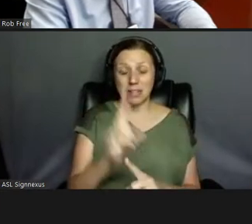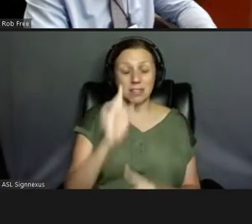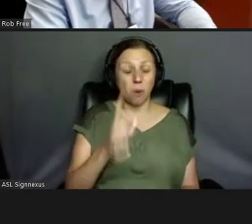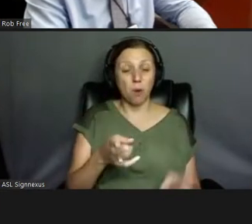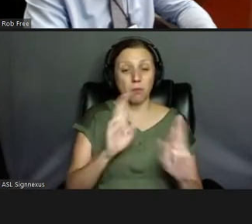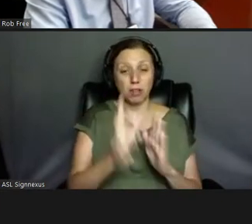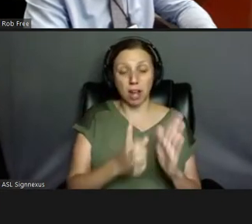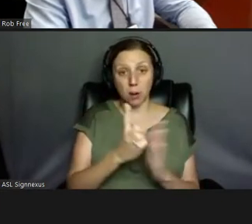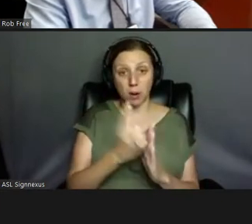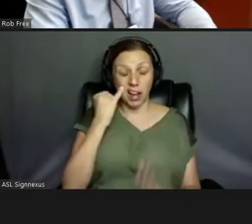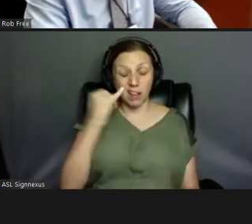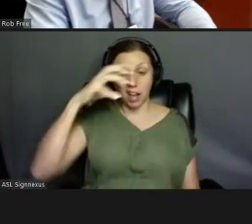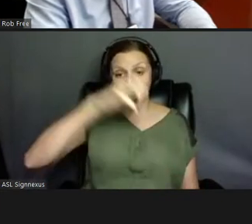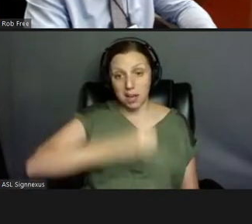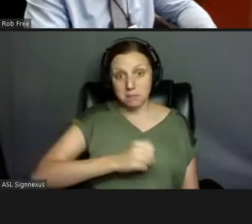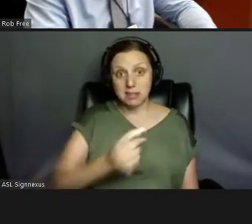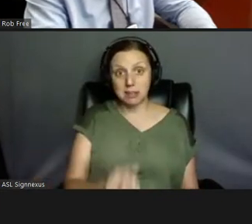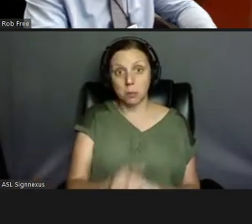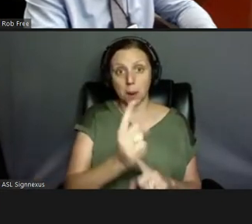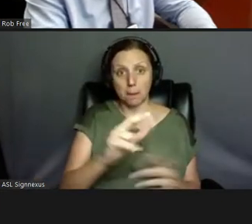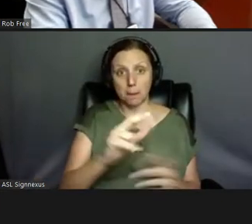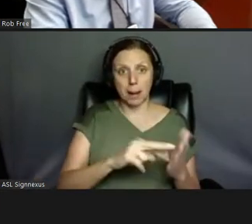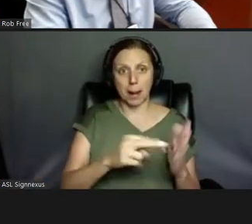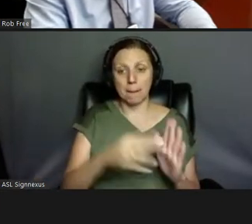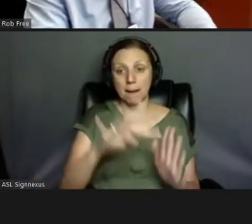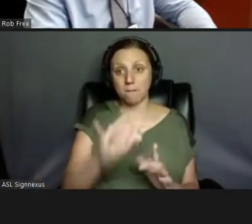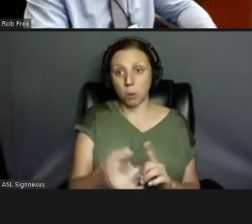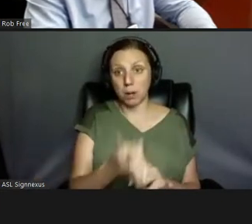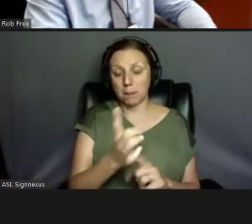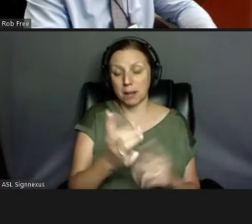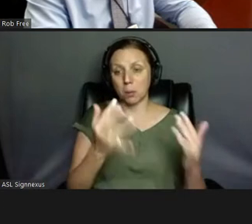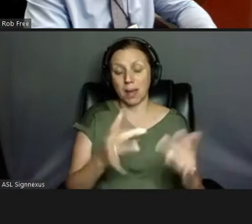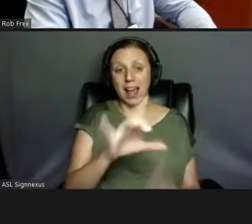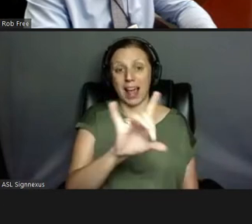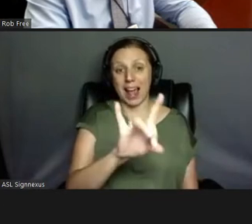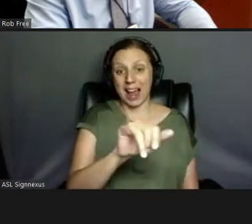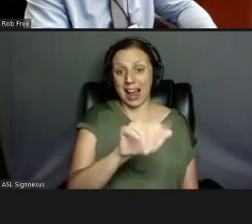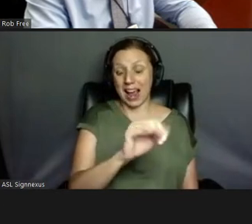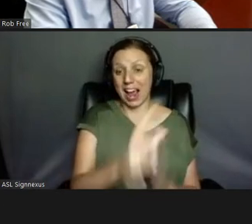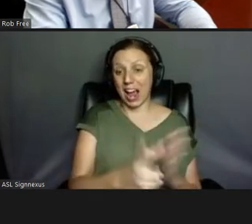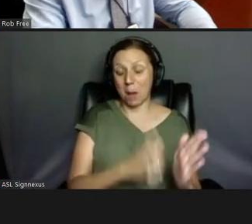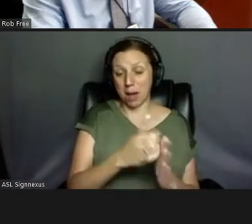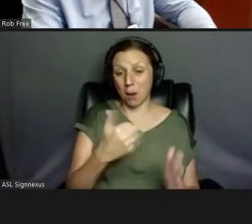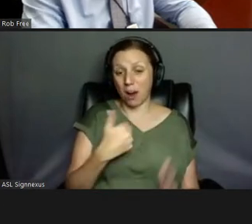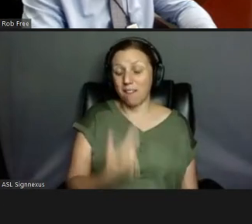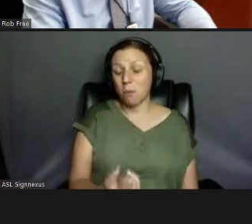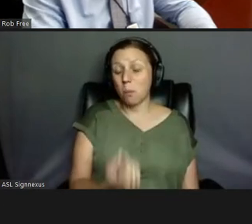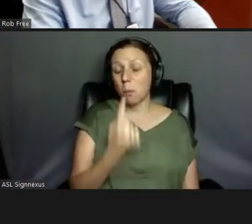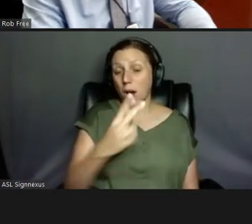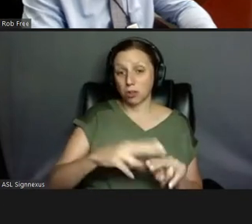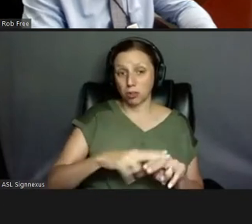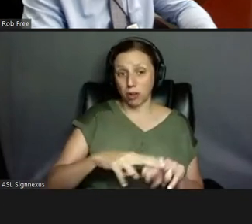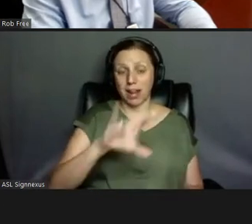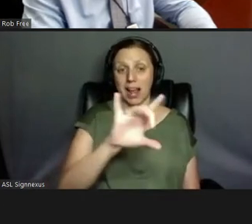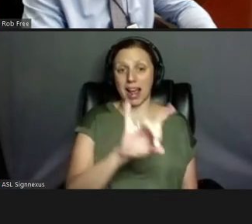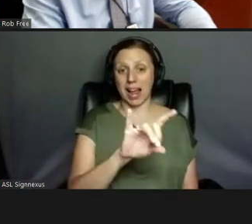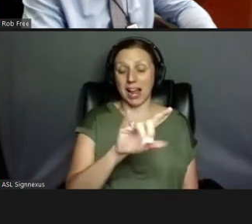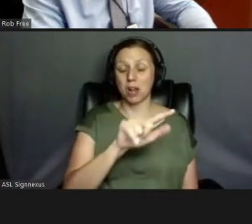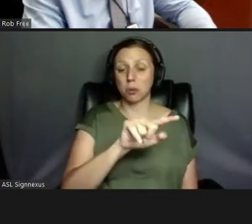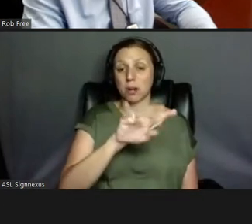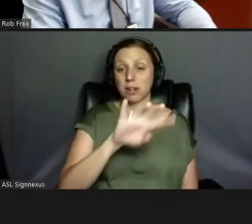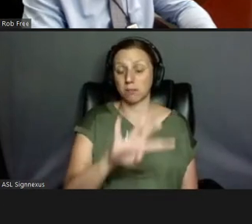by 1 minute, I have to wait 40 minutes. In the 8 a.m. hour into Penn Station, there was only one train, an 8:24, and then